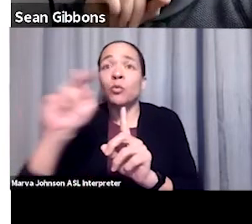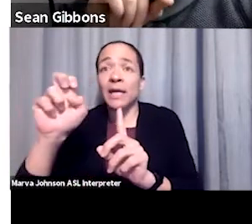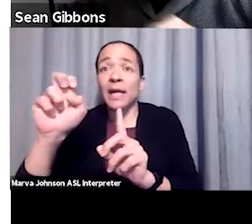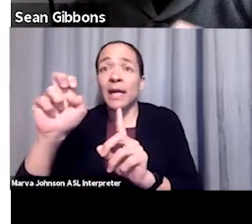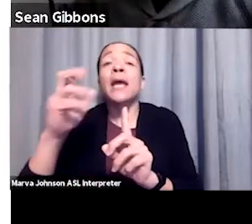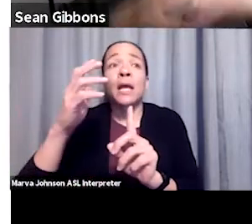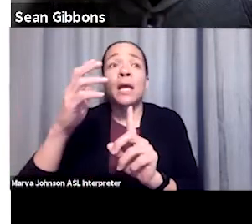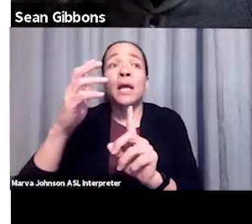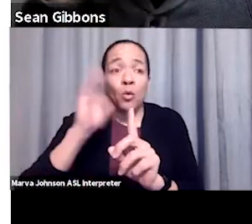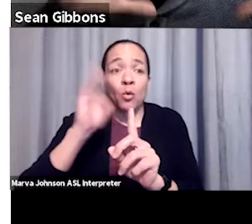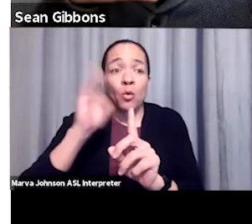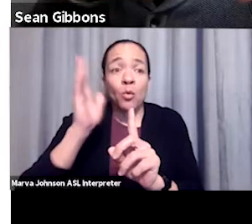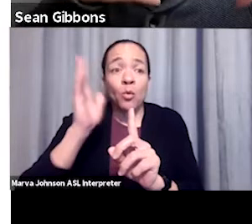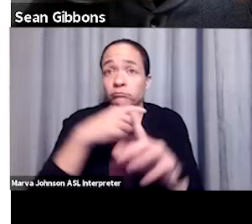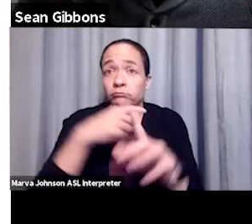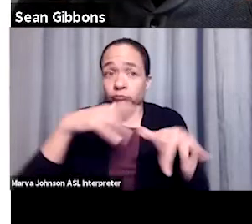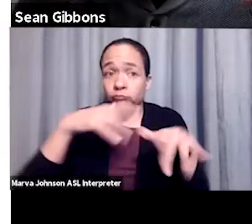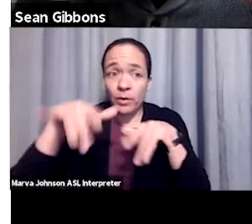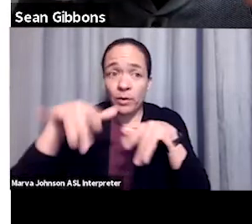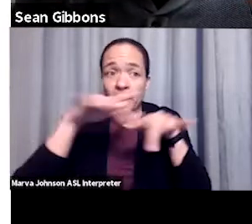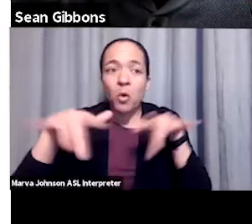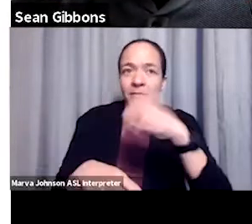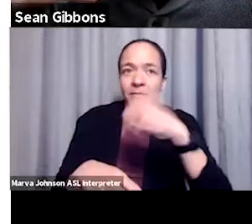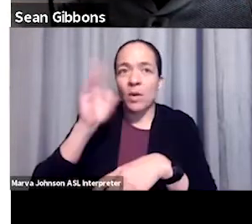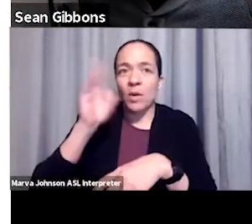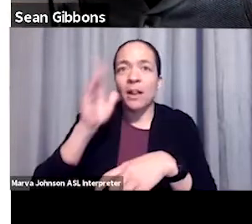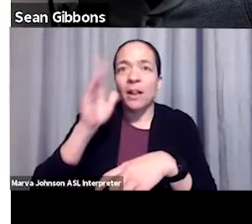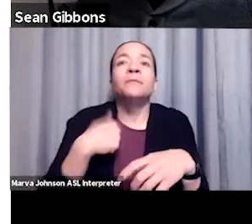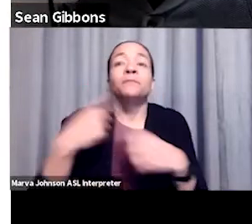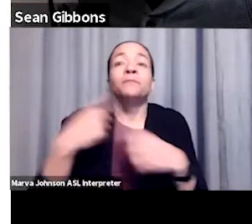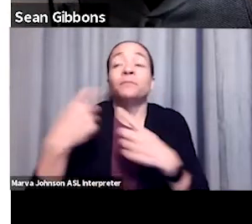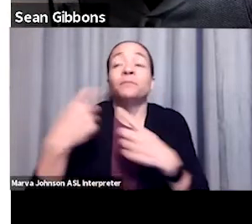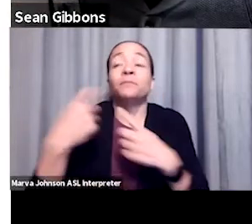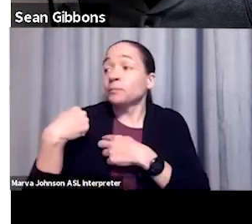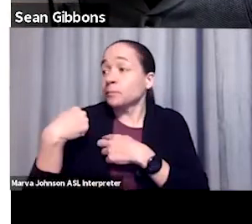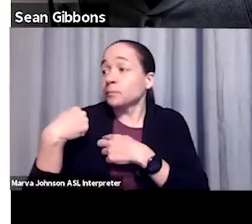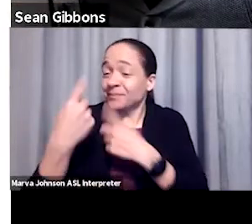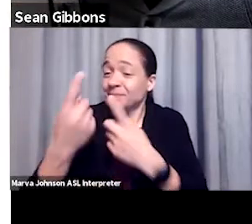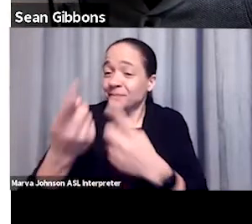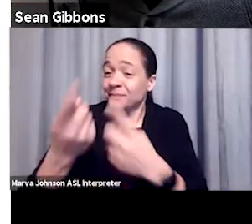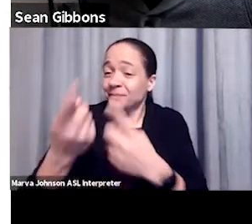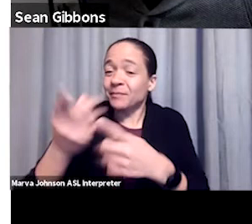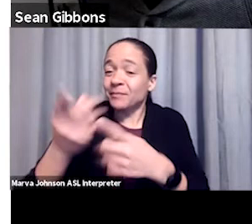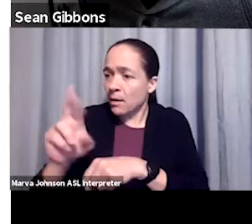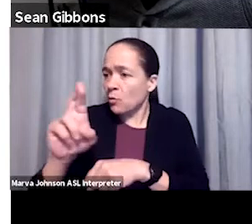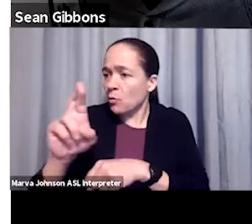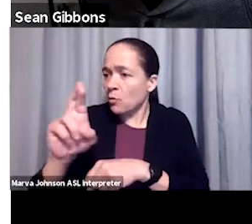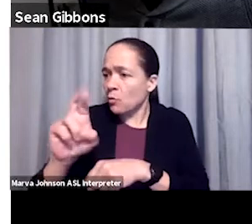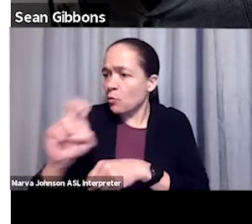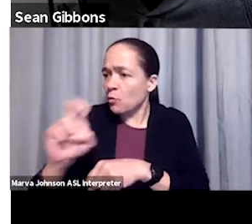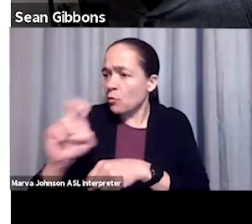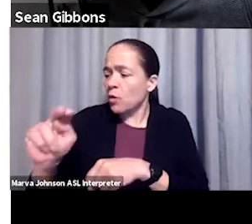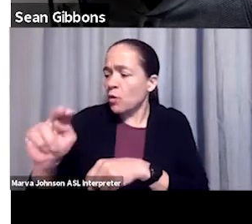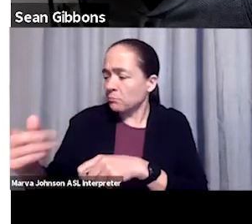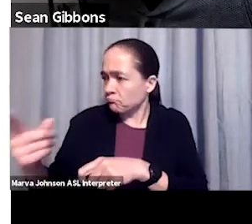now for, gosh, going back to whenever this horrible pandemic began, and that is an idea that we borrowed from Professor Brene Brown down at the